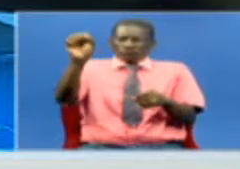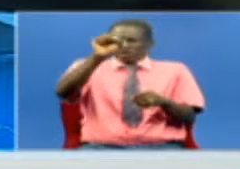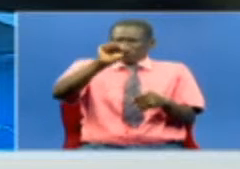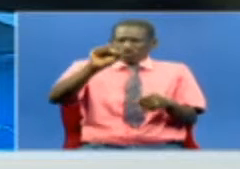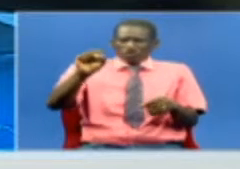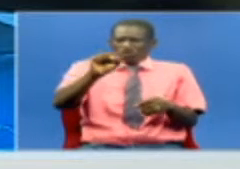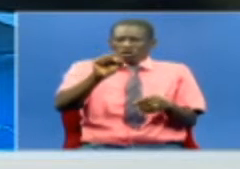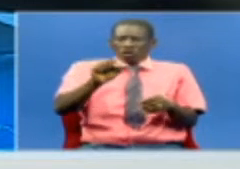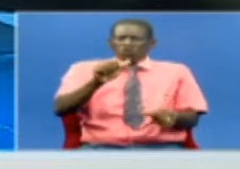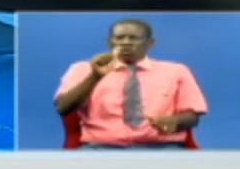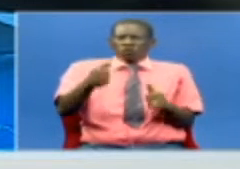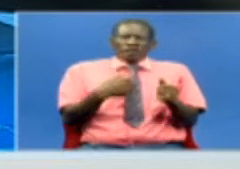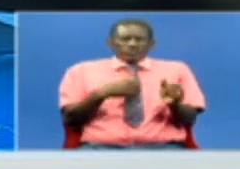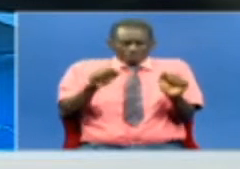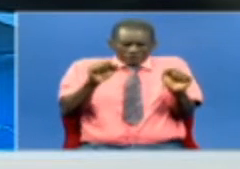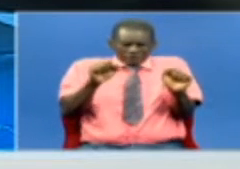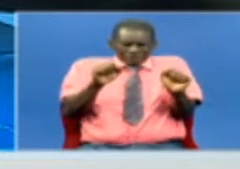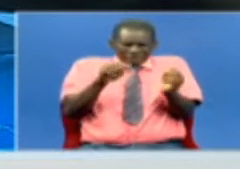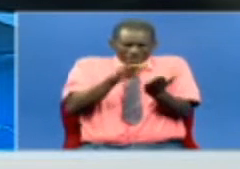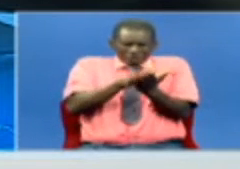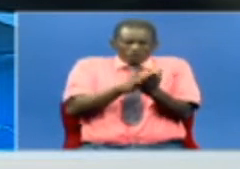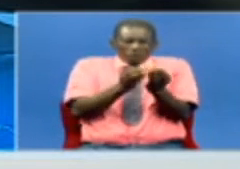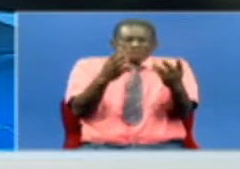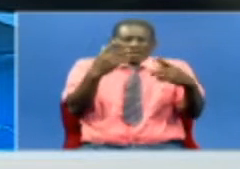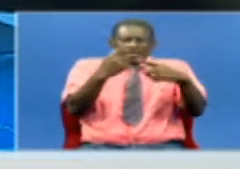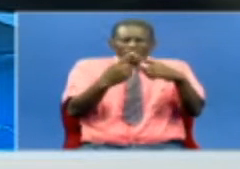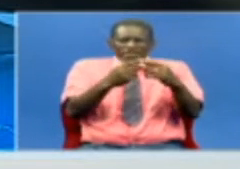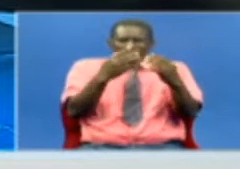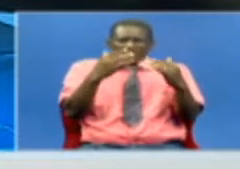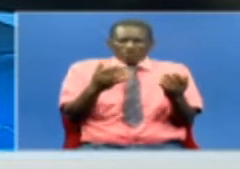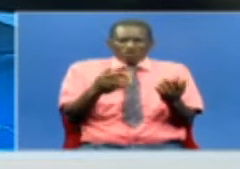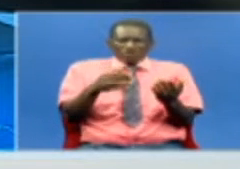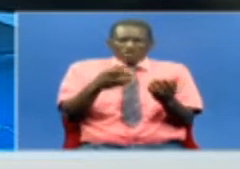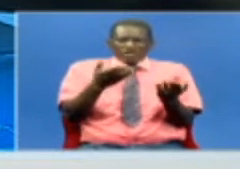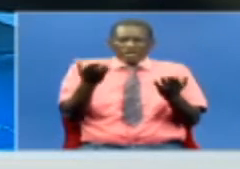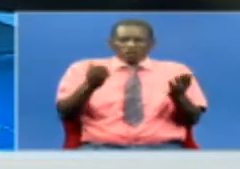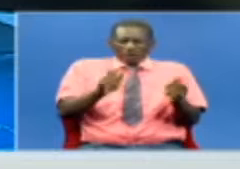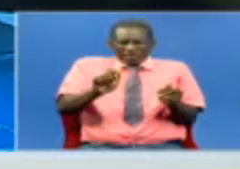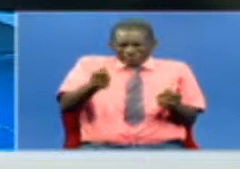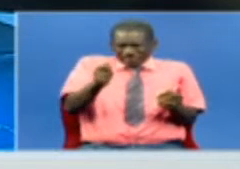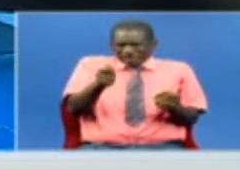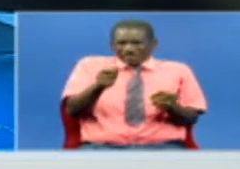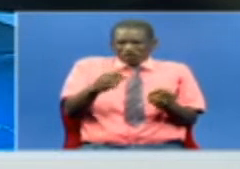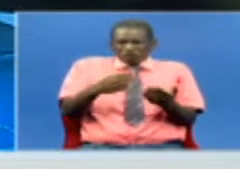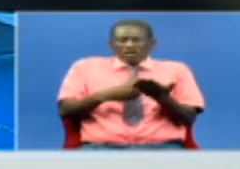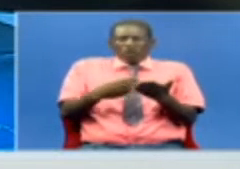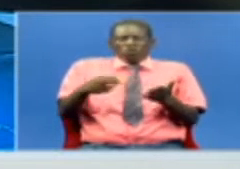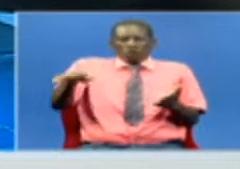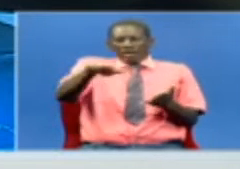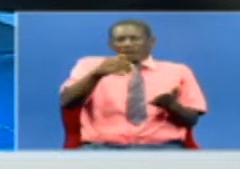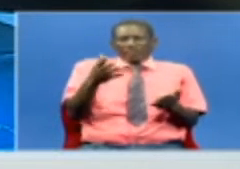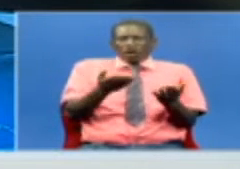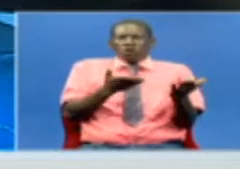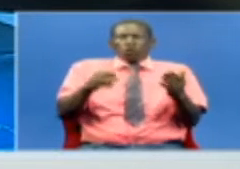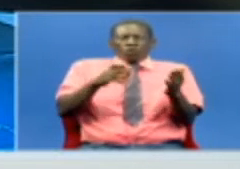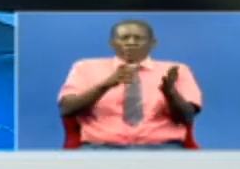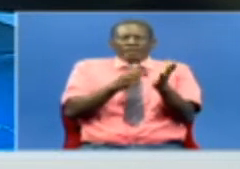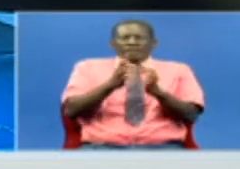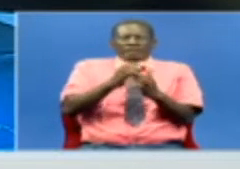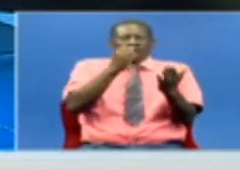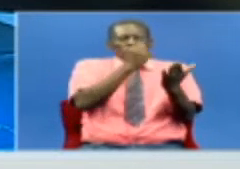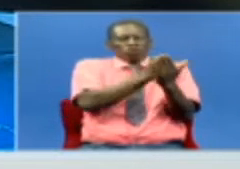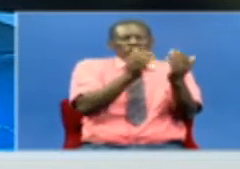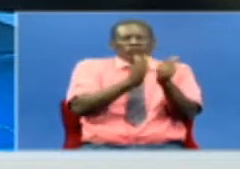been preserved over years, and currently the custodians of the keys to the holy place where Jesus was crucified and